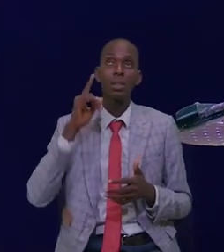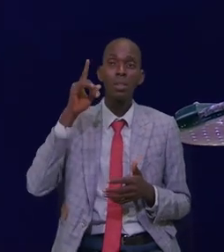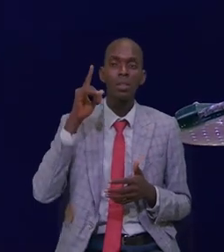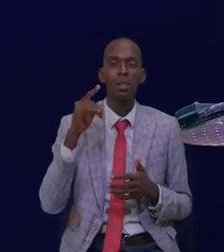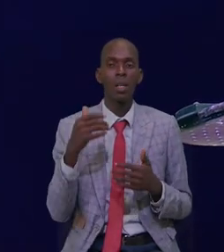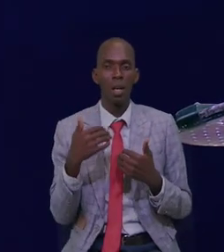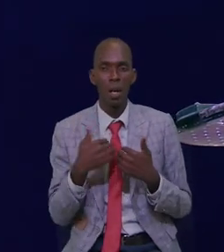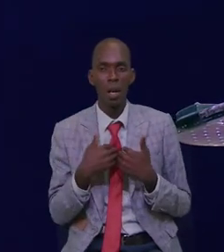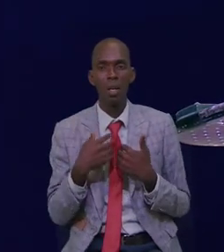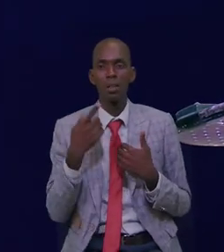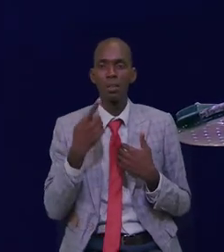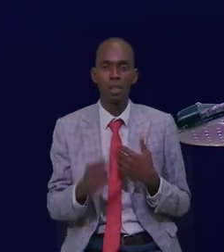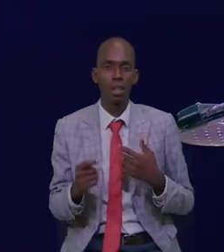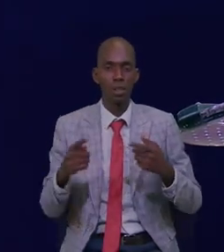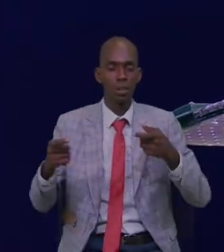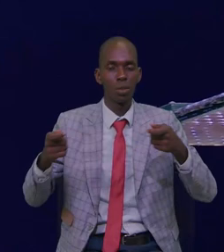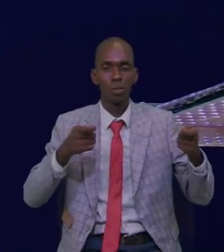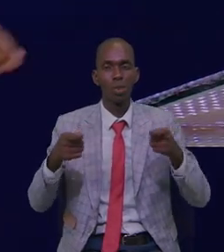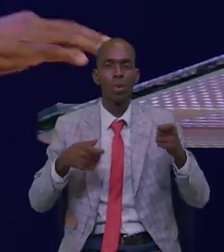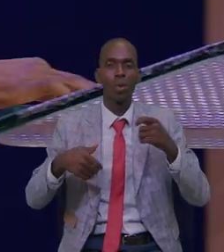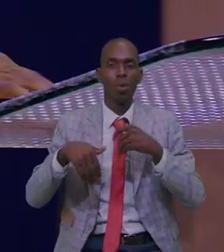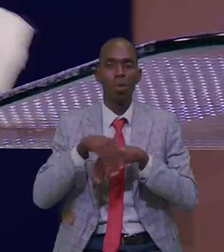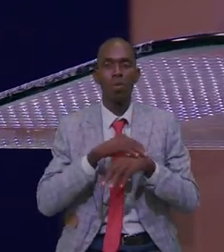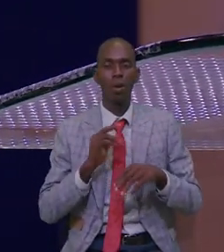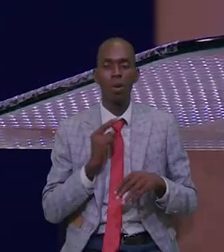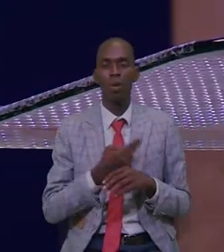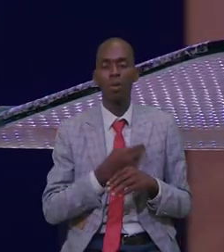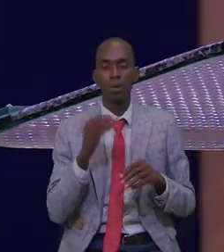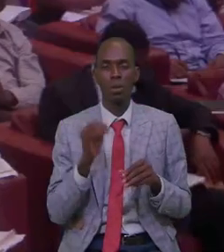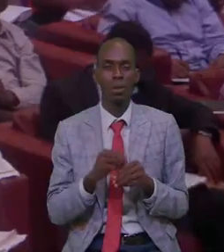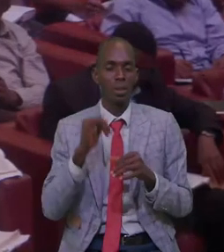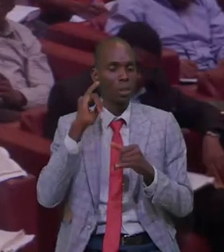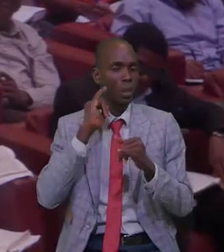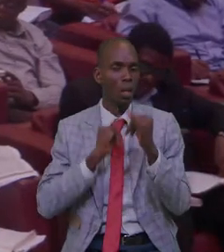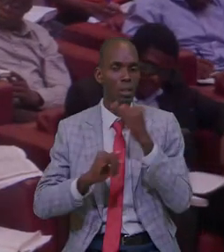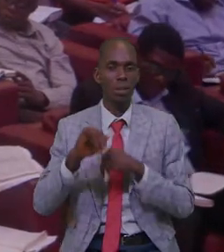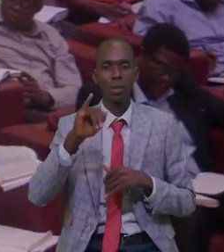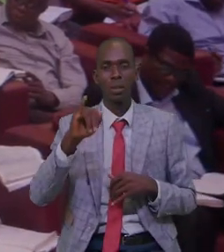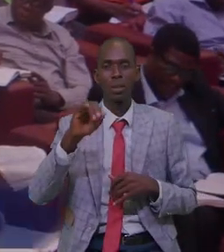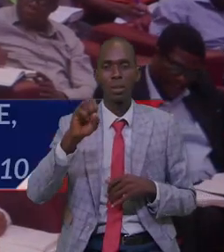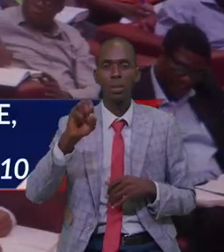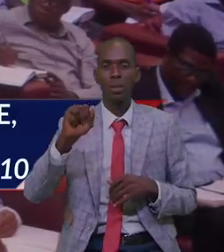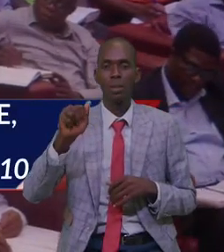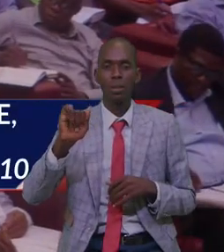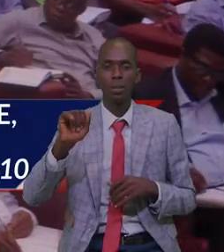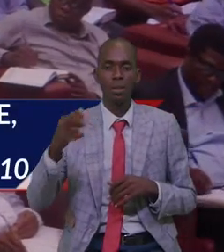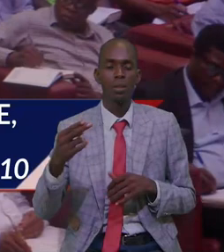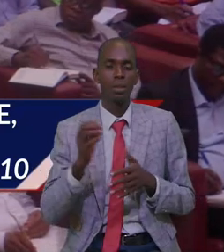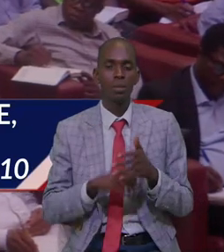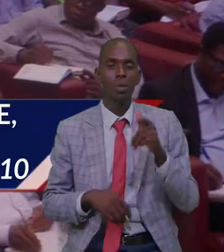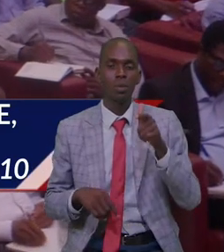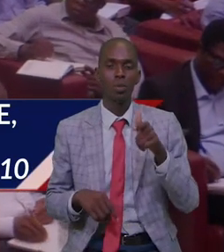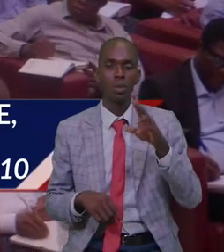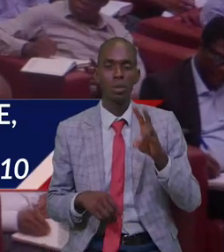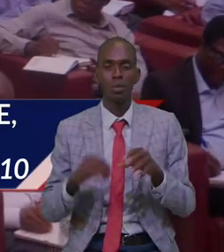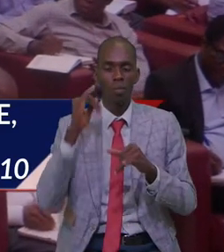has dominion over us. In Isaiah chapter 26, and I'm reading from verse 13,